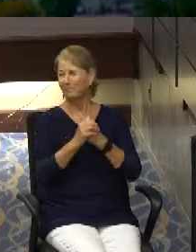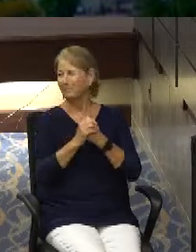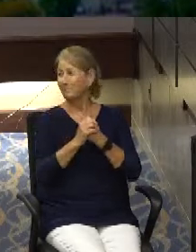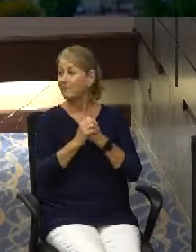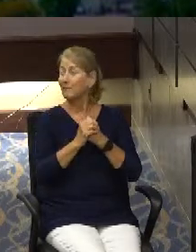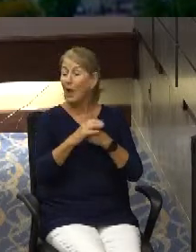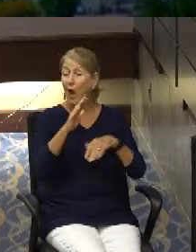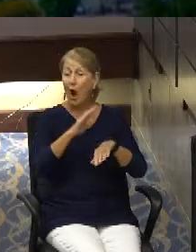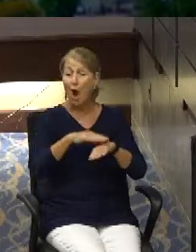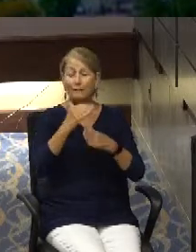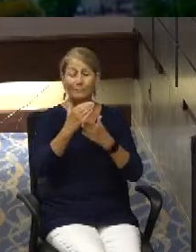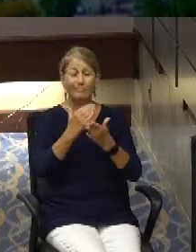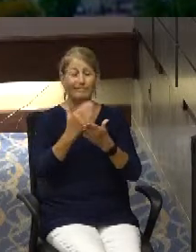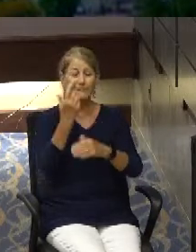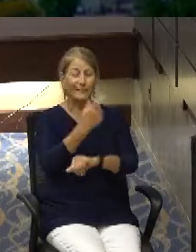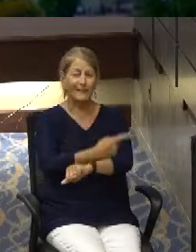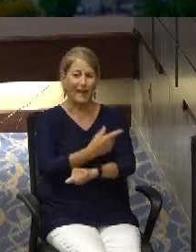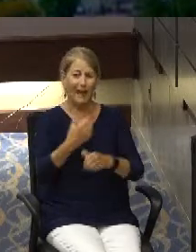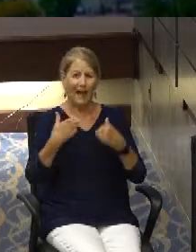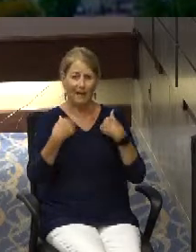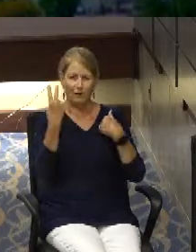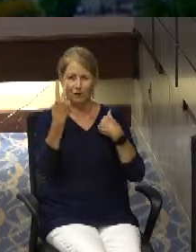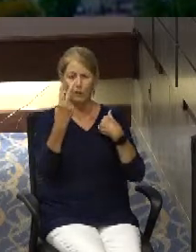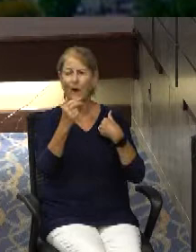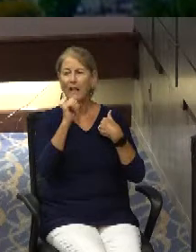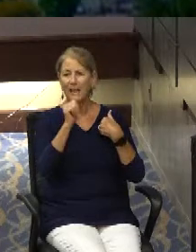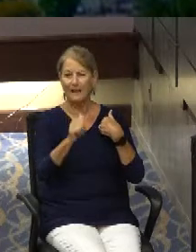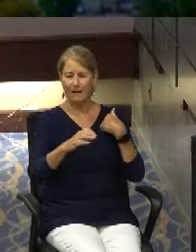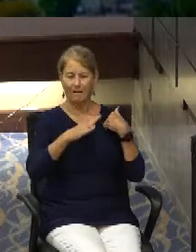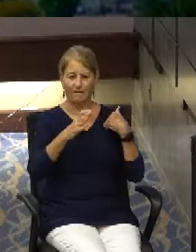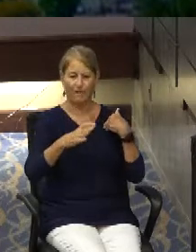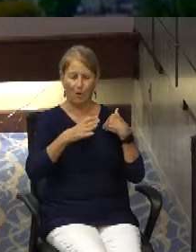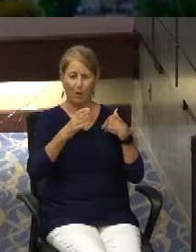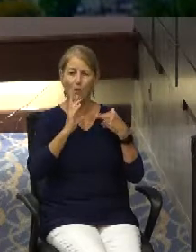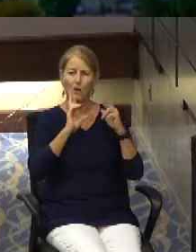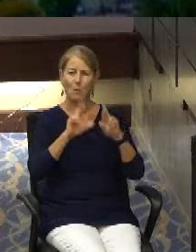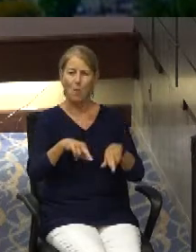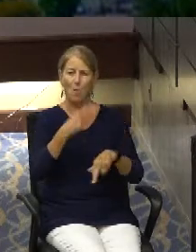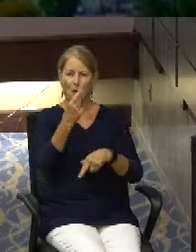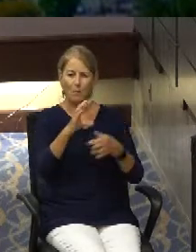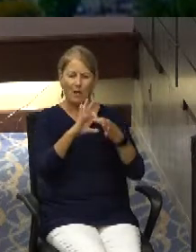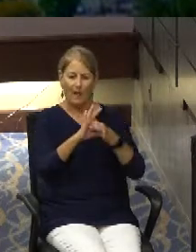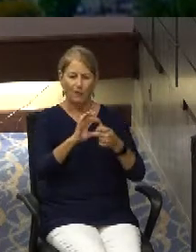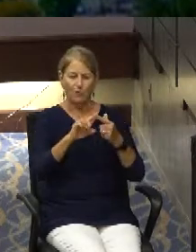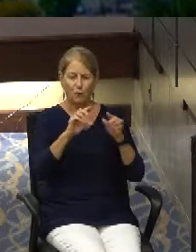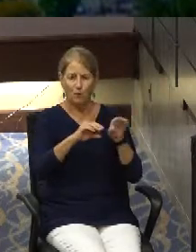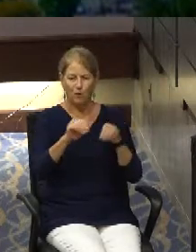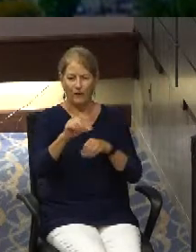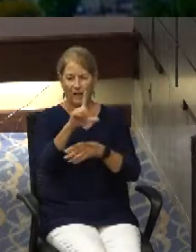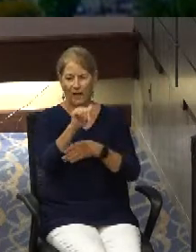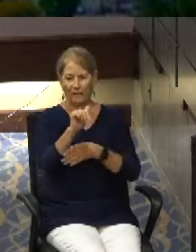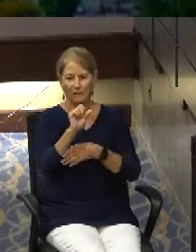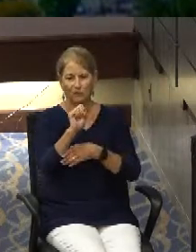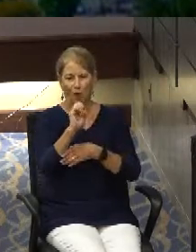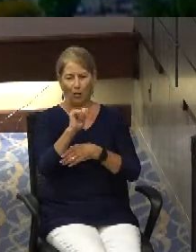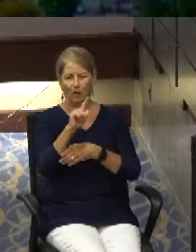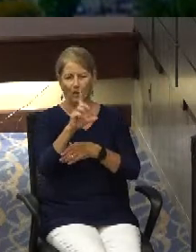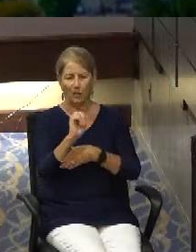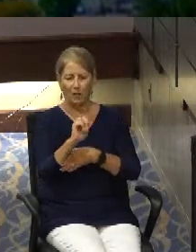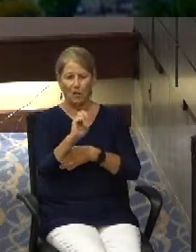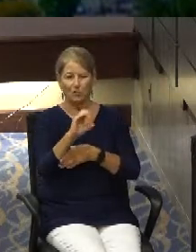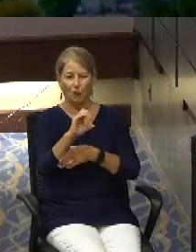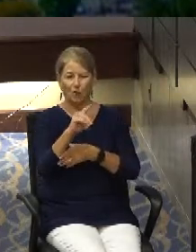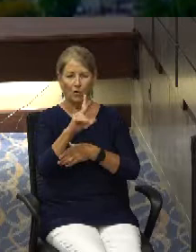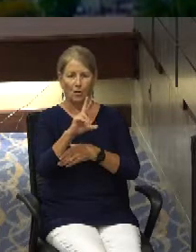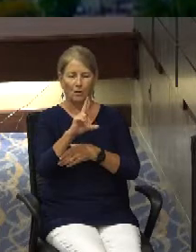On our agenda today, we do have 2 informal reports. One related to the movement of the LaSalle Circle Shuttle from a